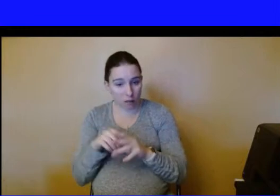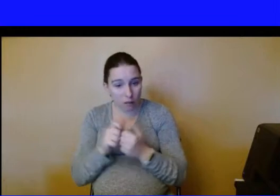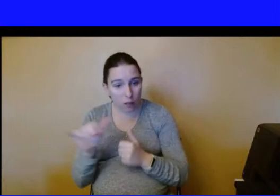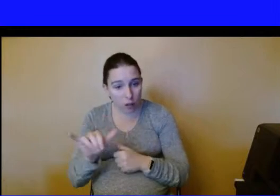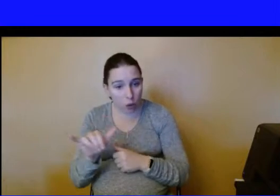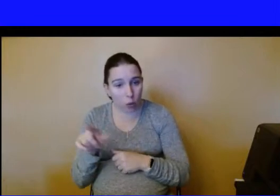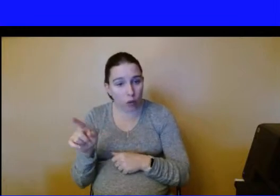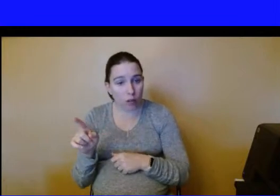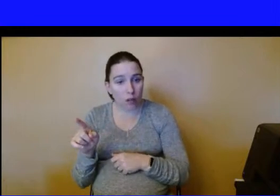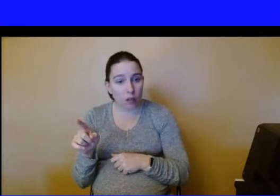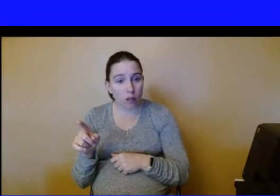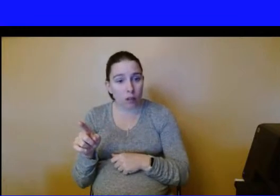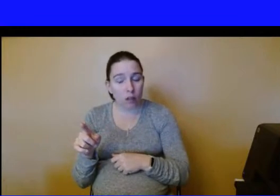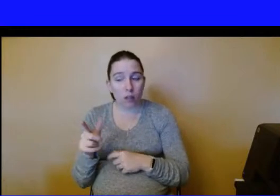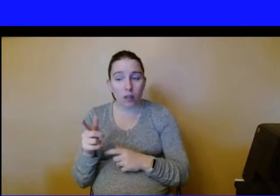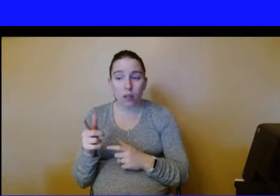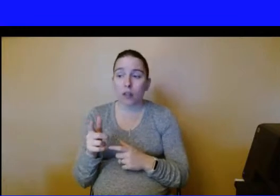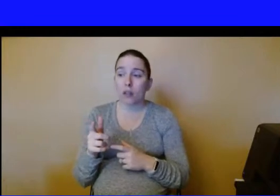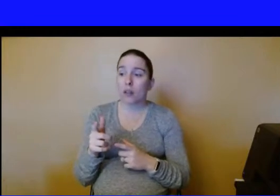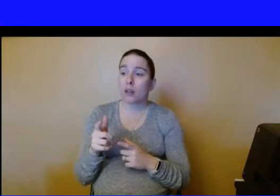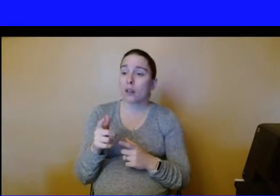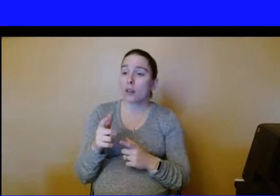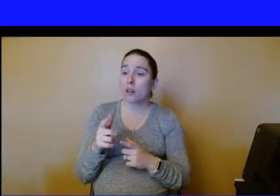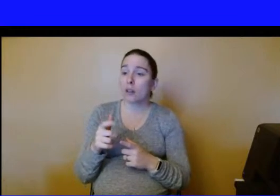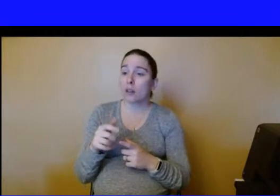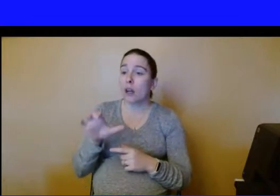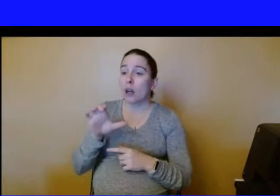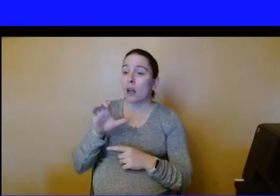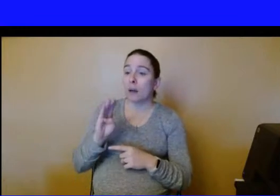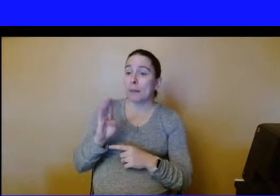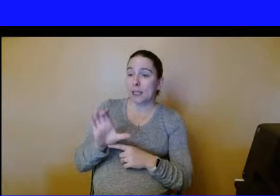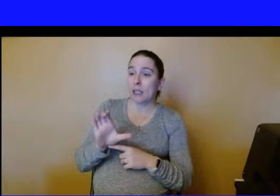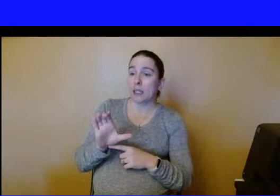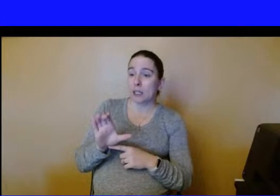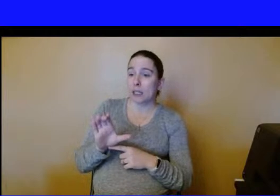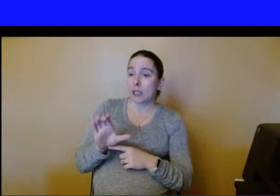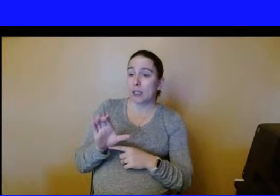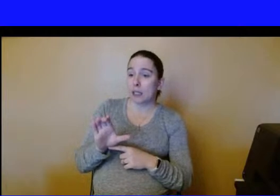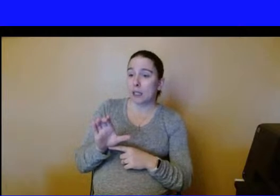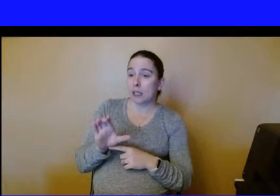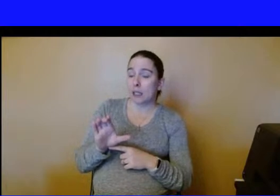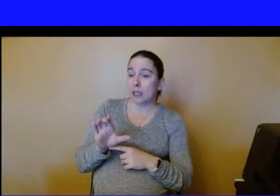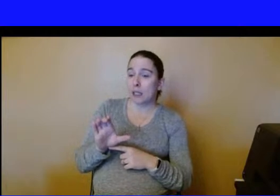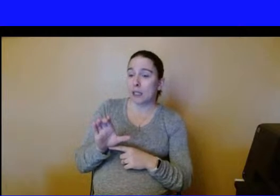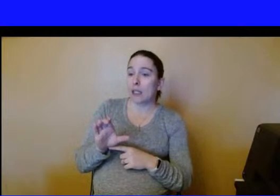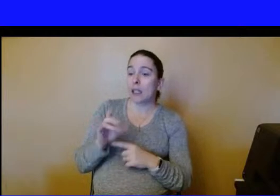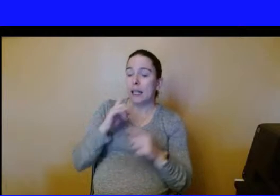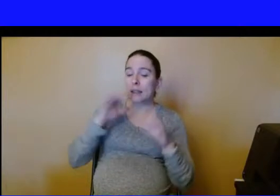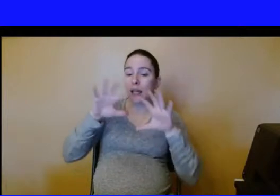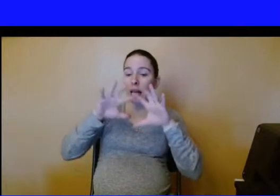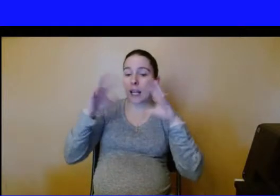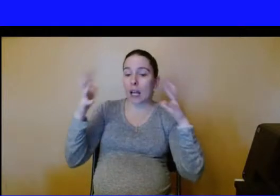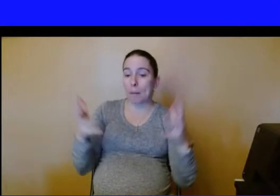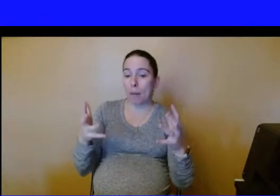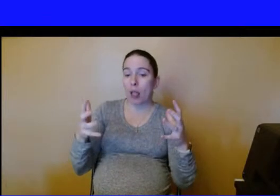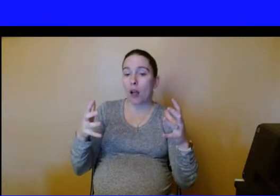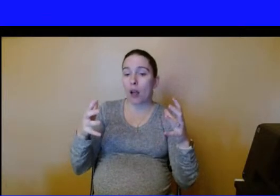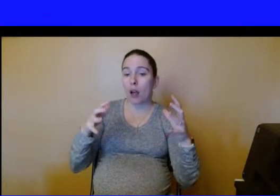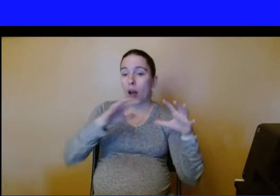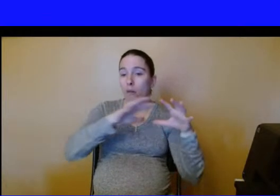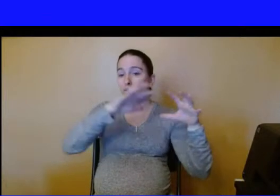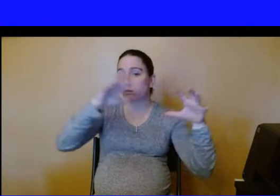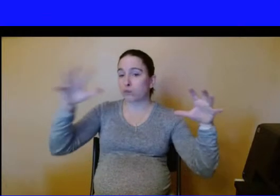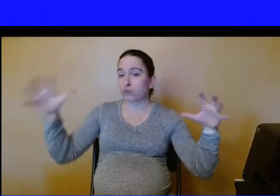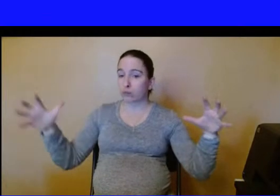IPA. Okay. As well as an innovations hub to try out new evidence-based practices.